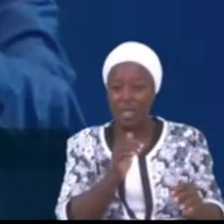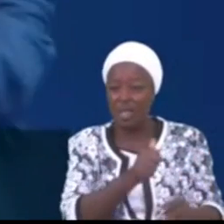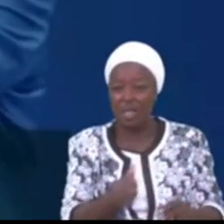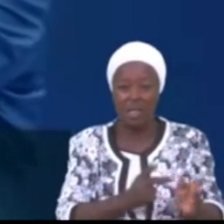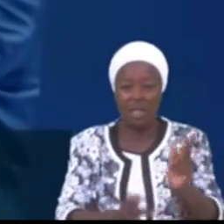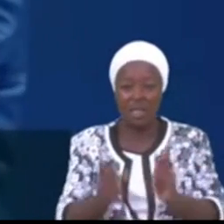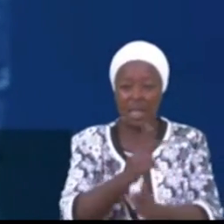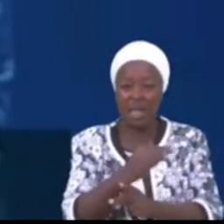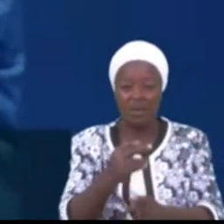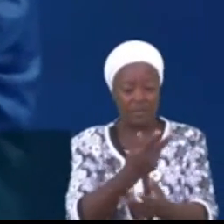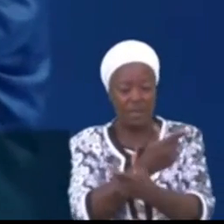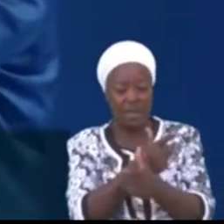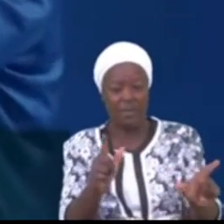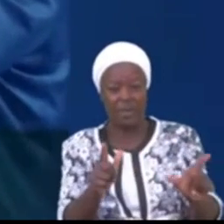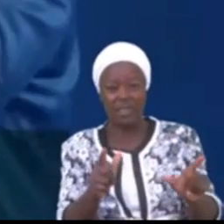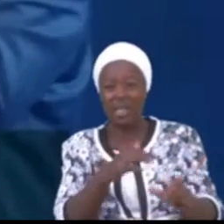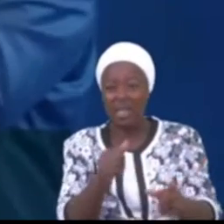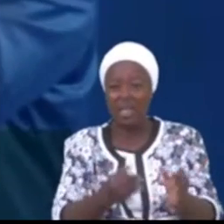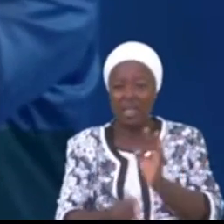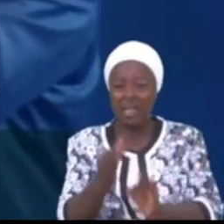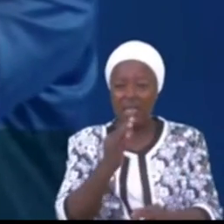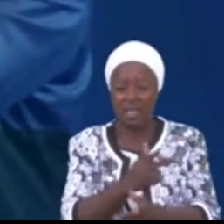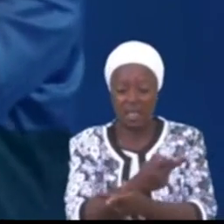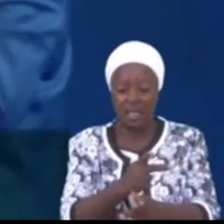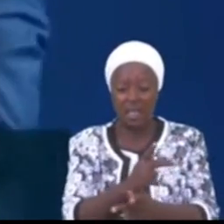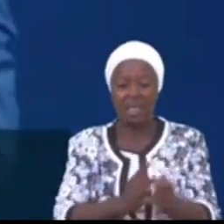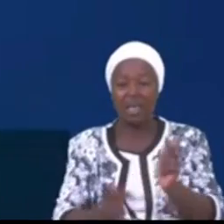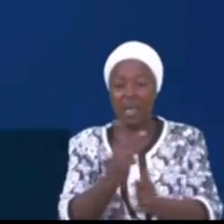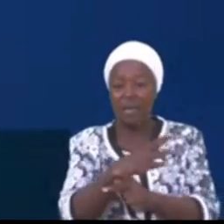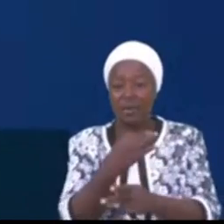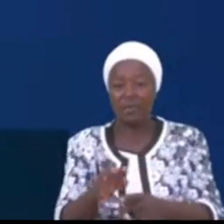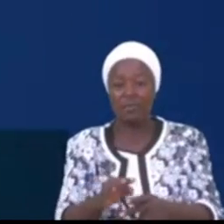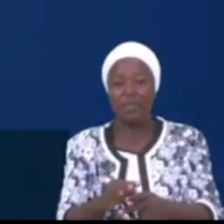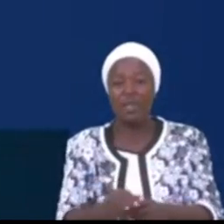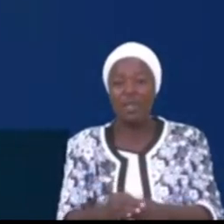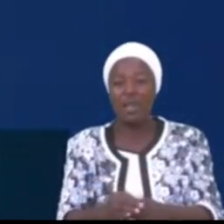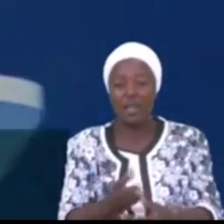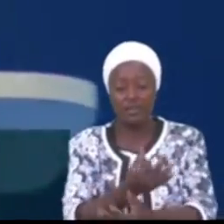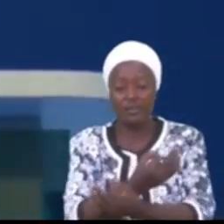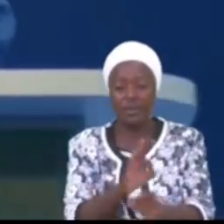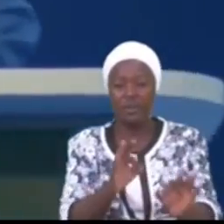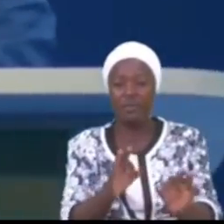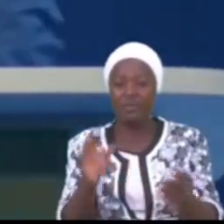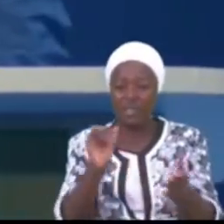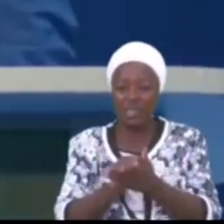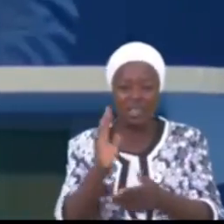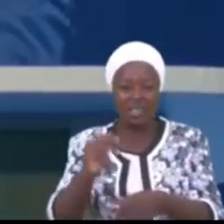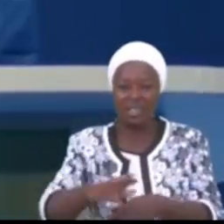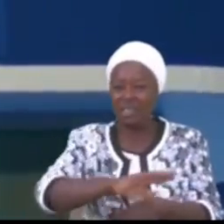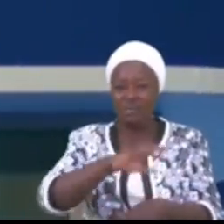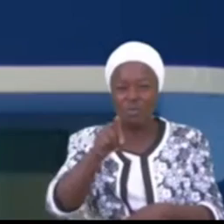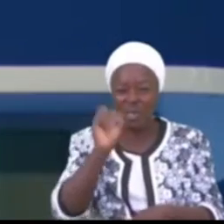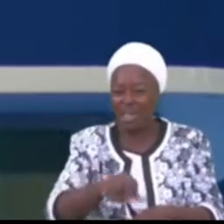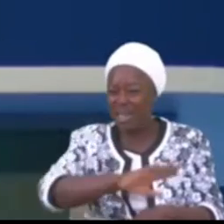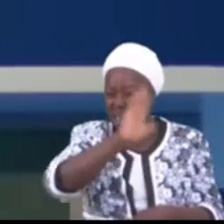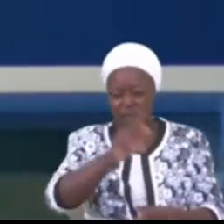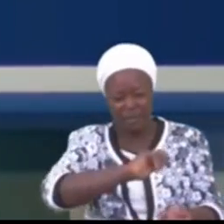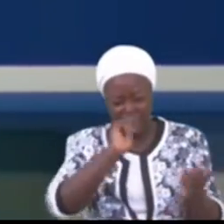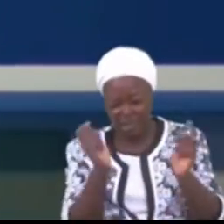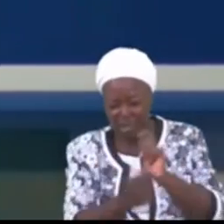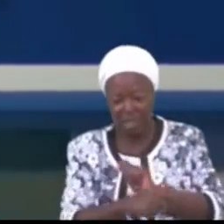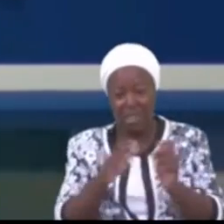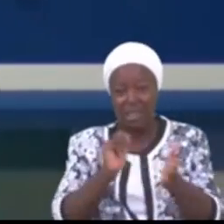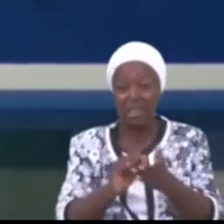liberty, a kind of deliverance, a kind of redemption that is irreversible. That when